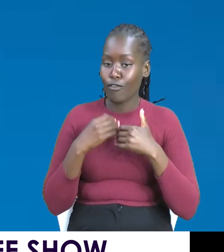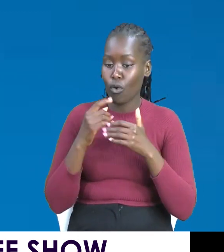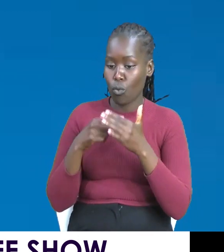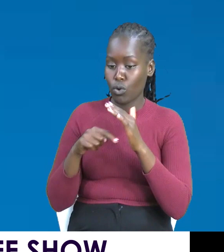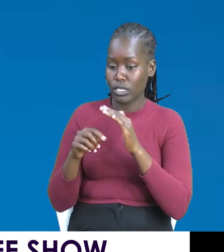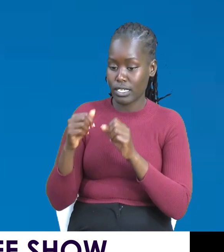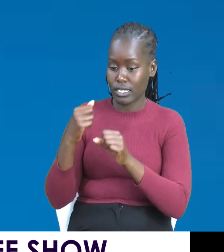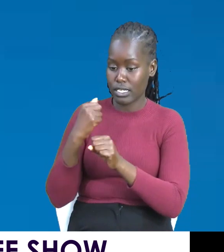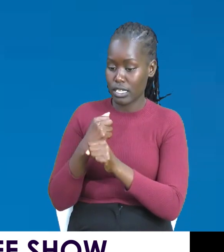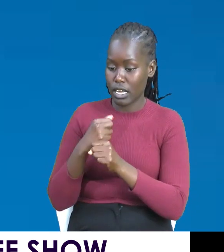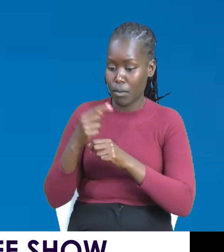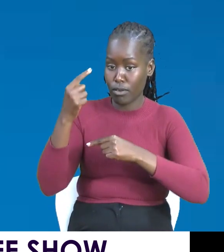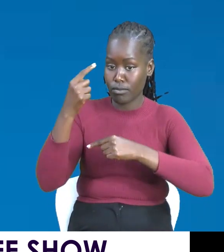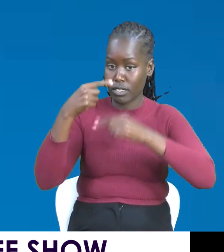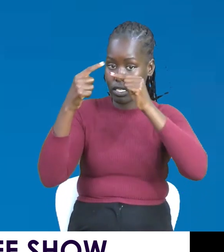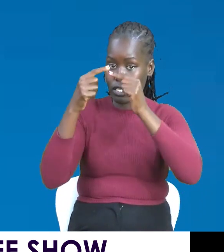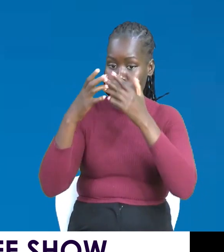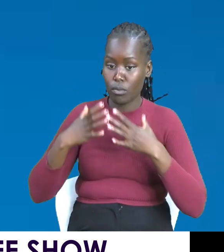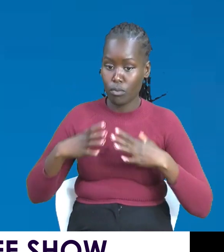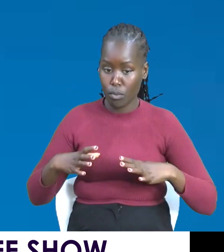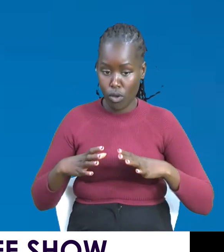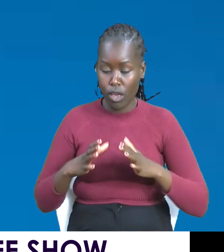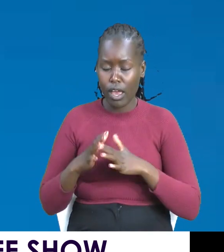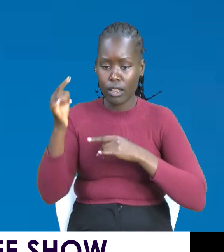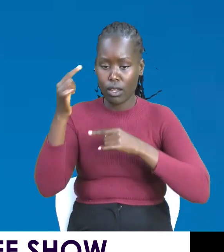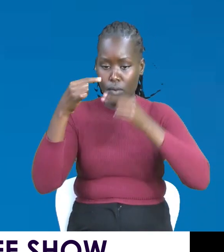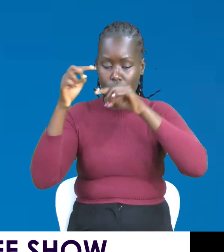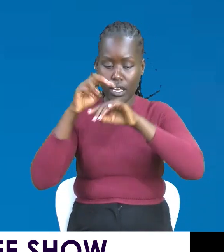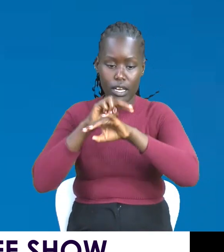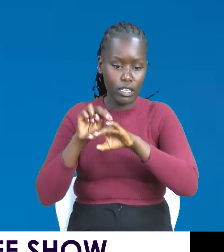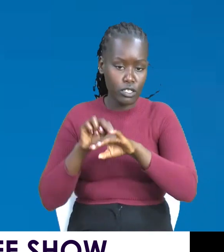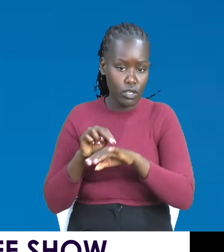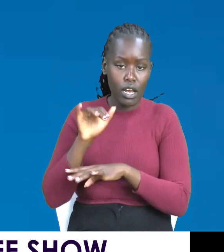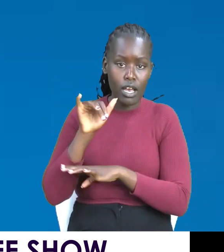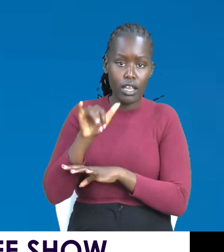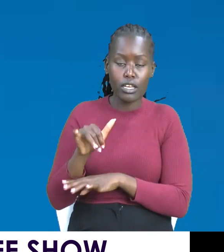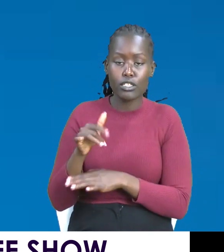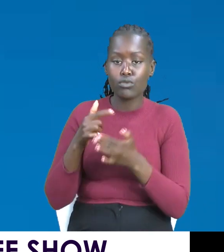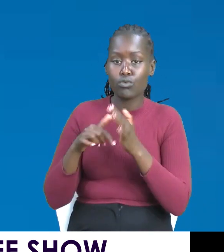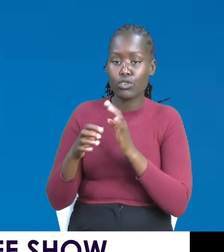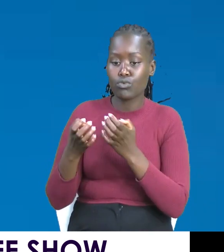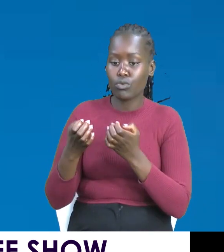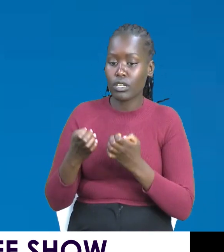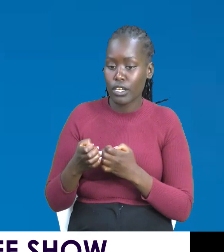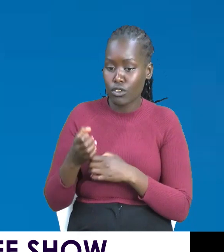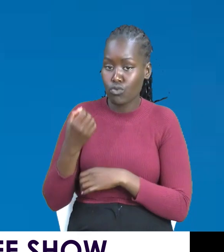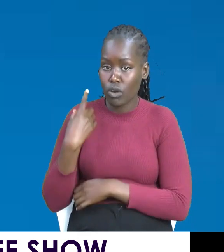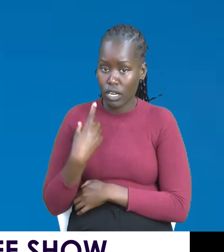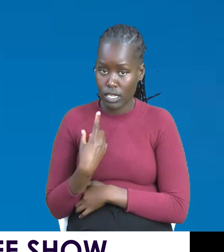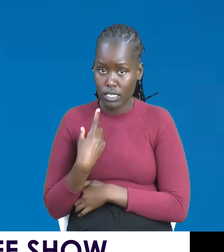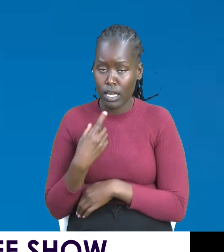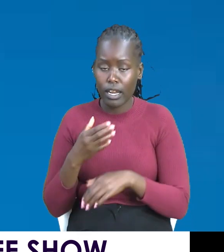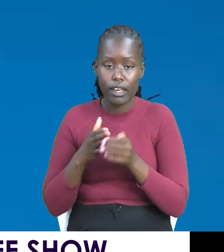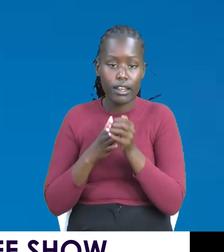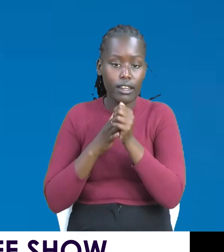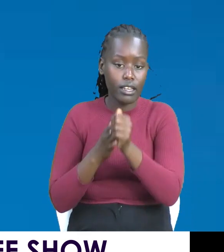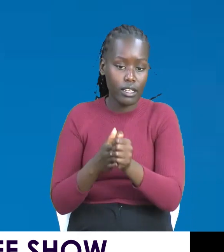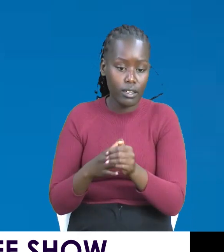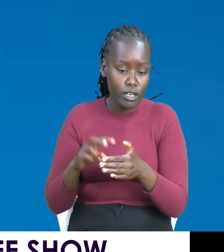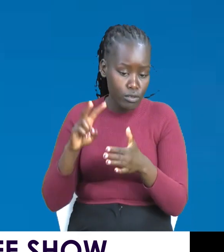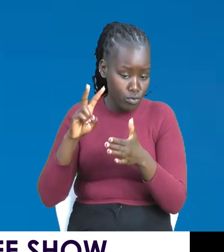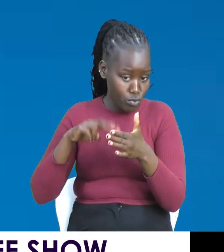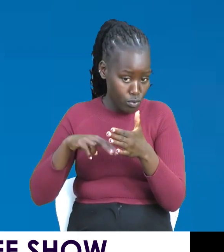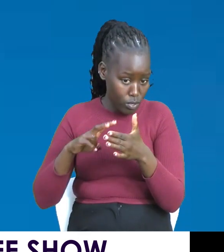is something that is done by prosperous nations. That is what we need to understand. That is what we need to